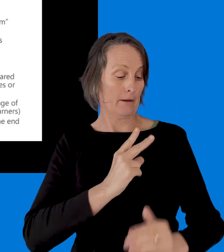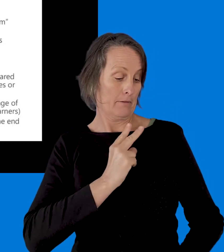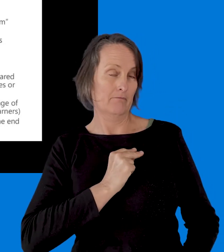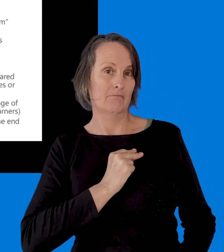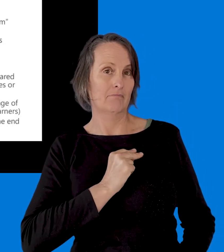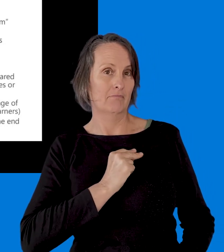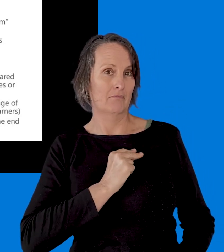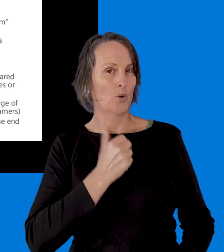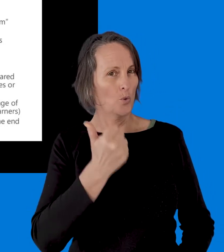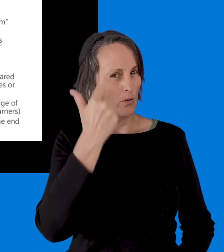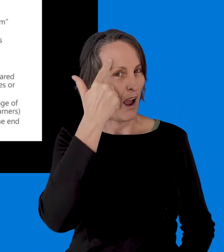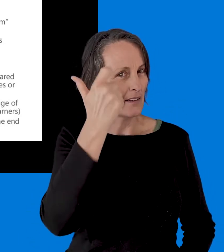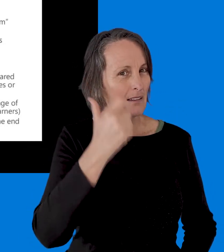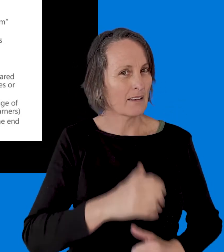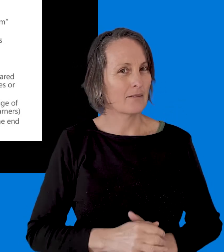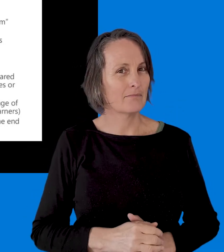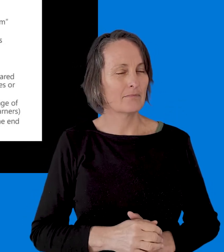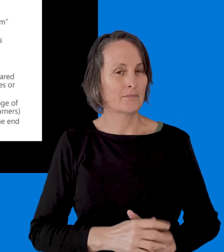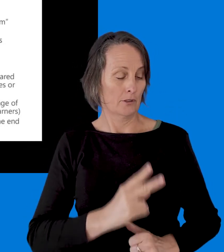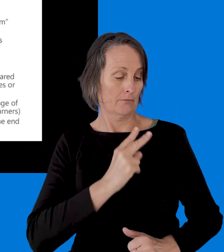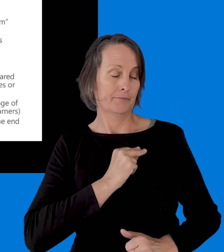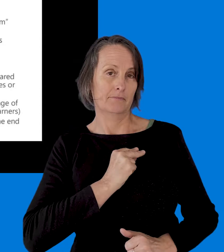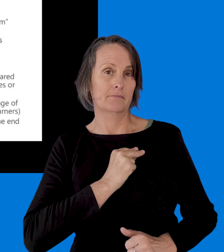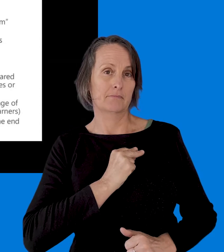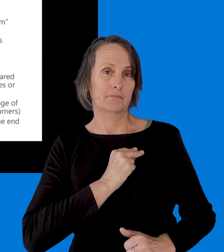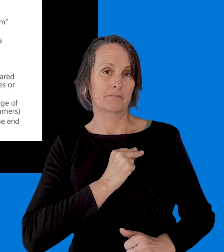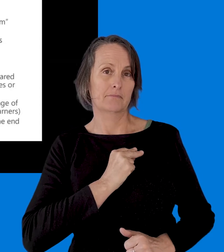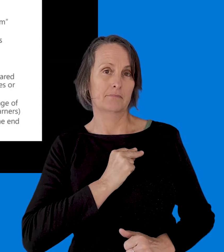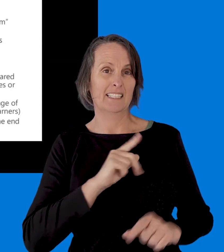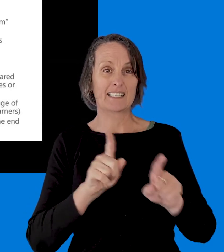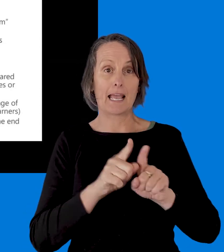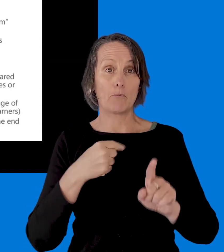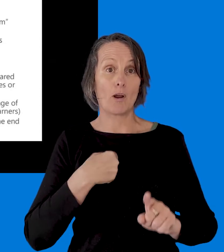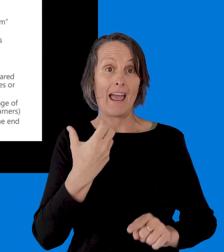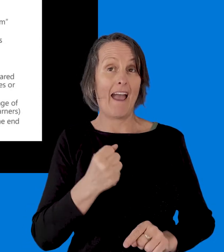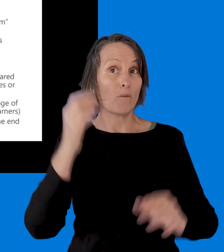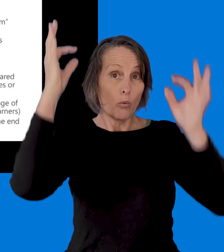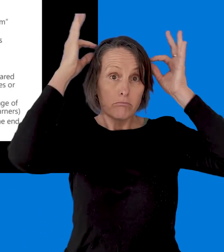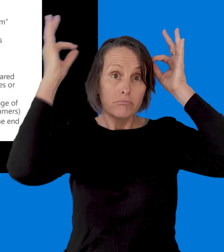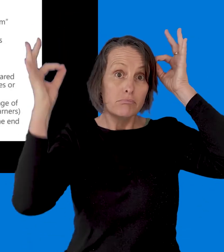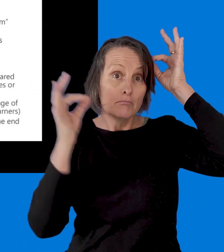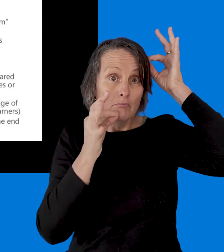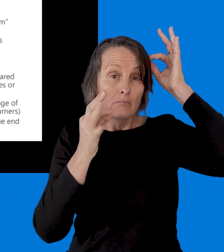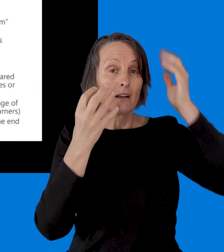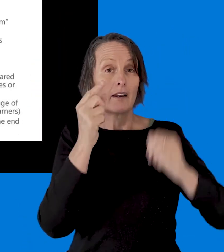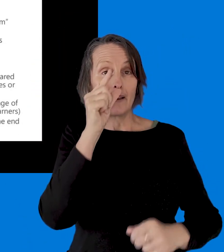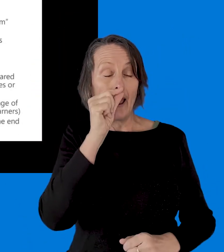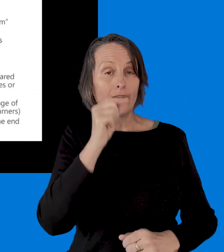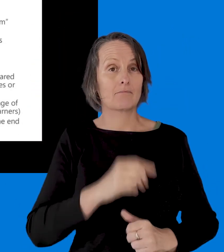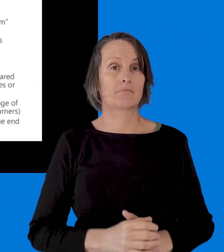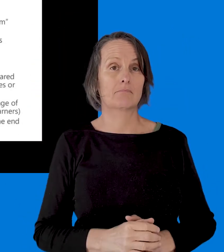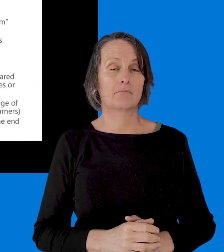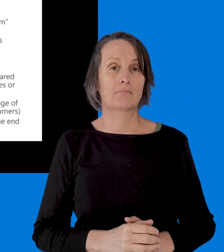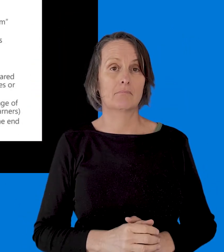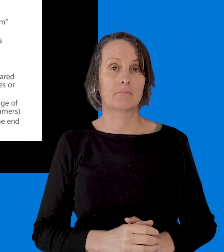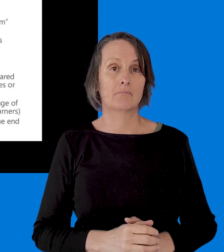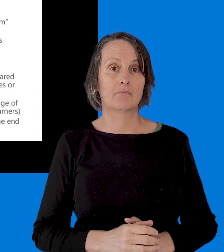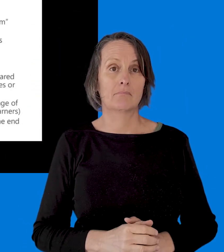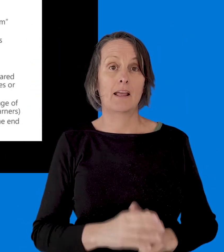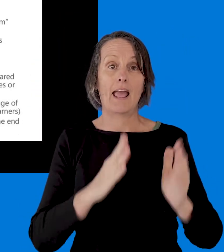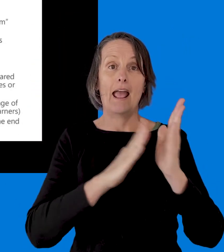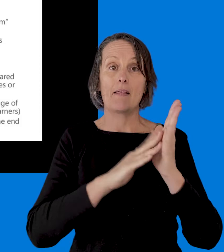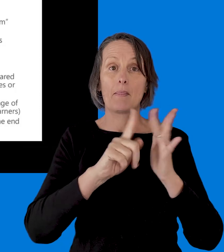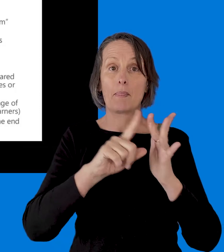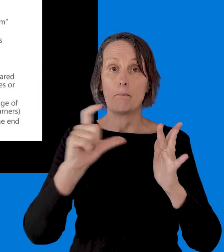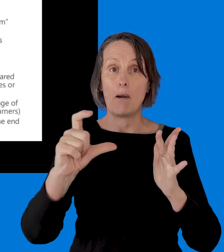wears a mic. I recommend that. So this is a mic that she's wearing. It's very similar to the mic that I'm wearing right now. And that mic then